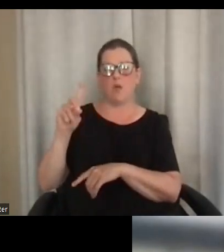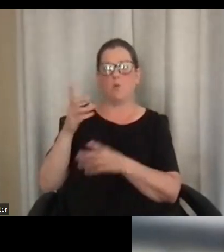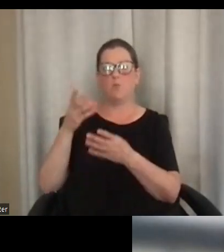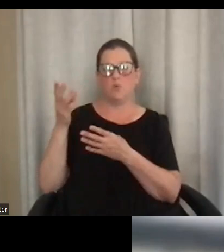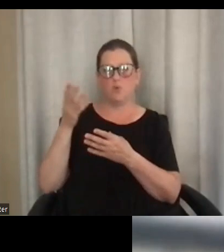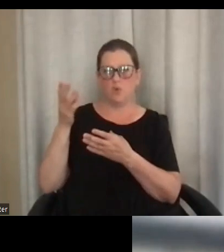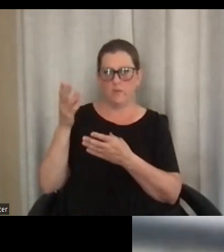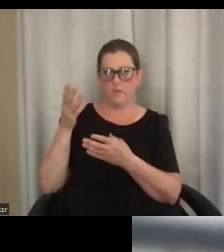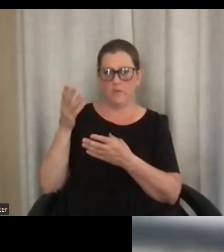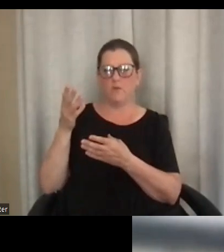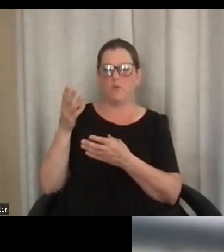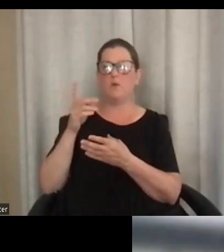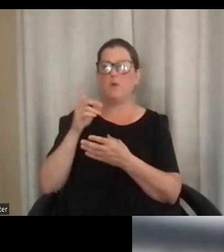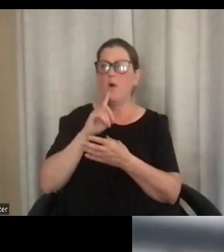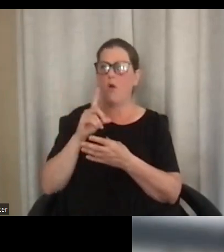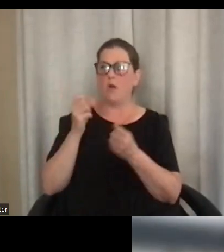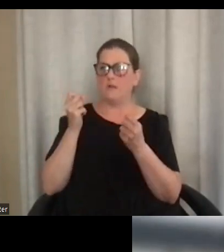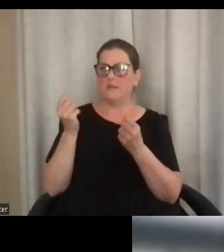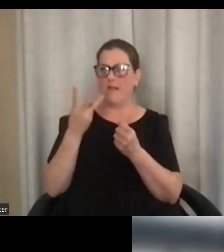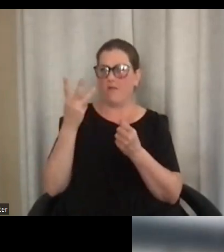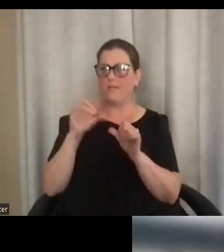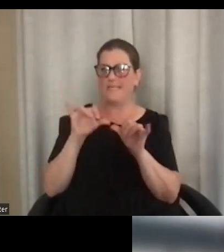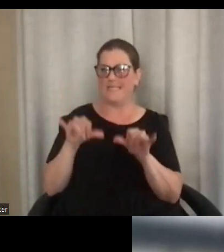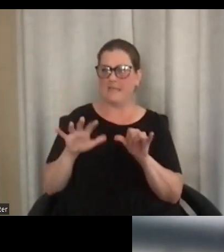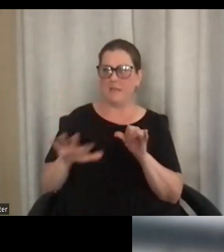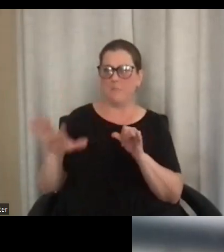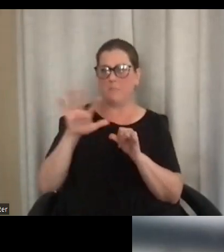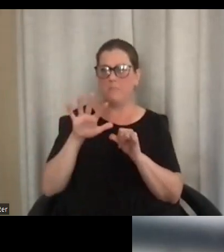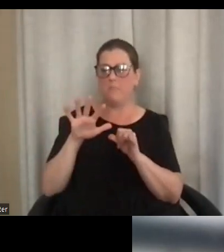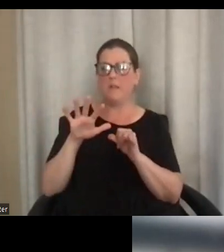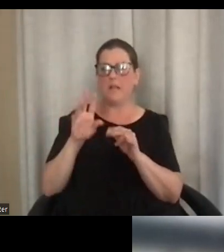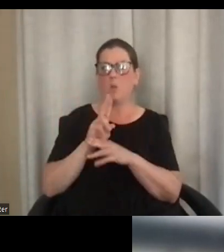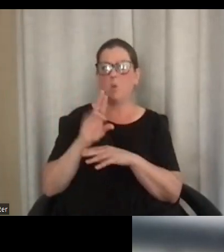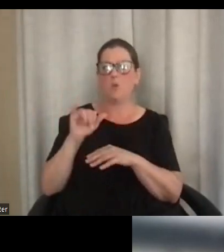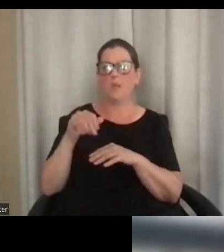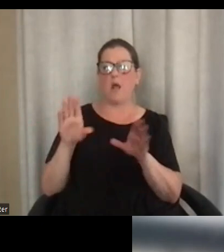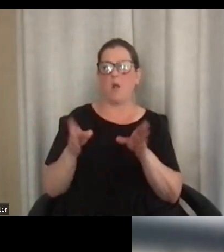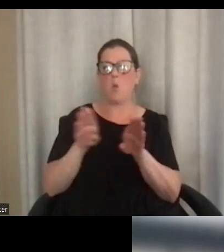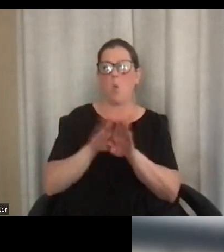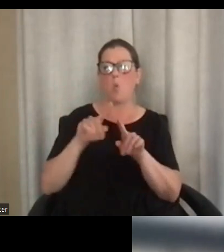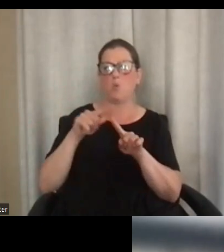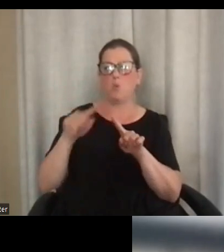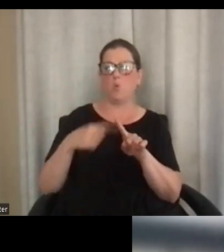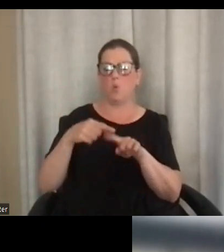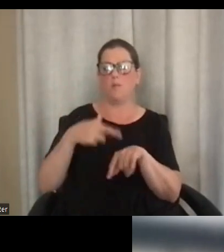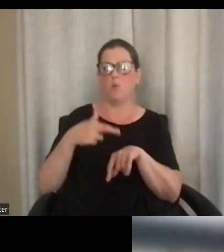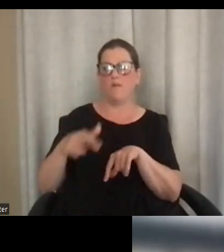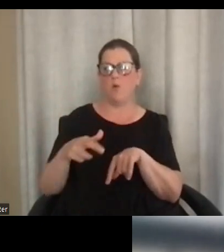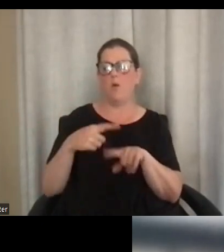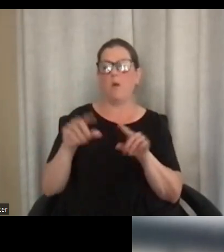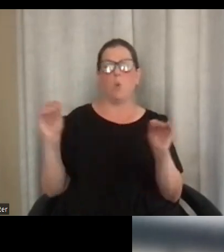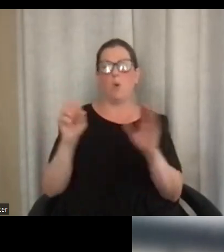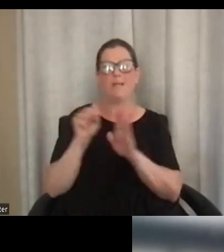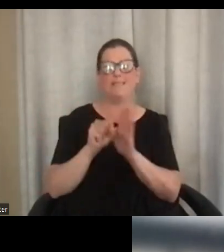are sort of multiple systems out there that do sort of those closed loop referral networks, or but there isn't this like a statewide